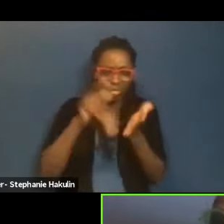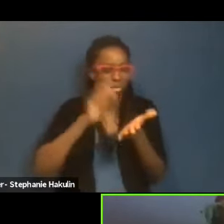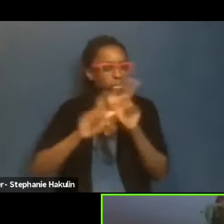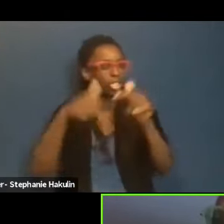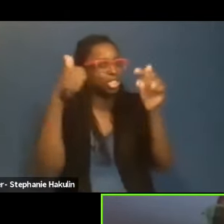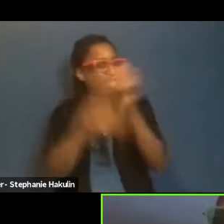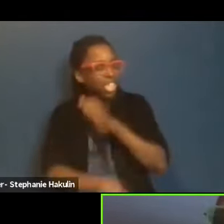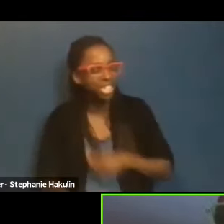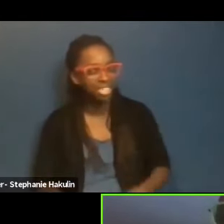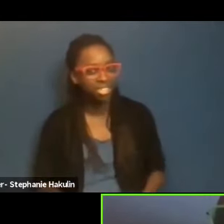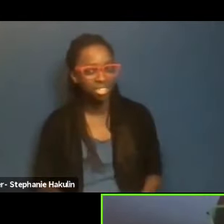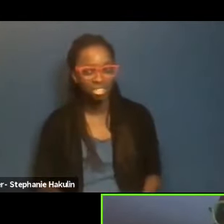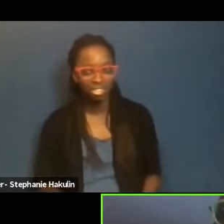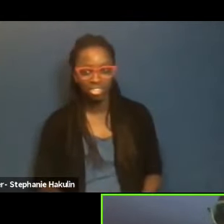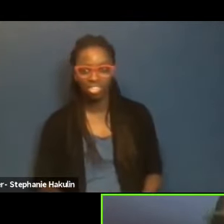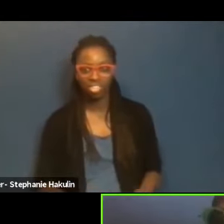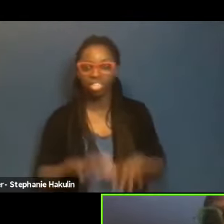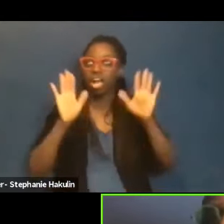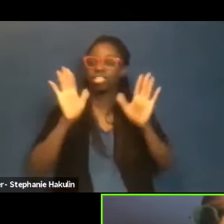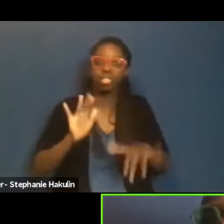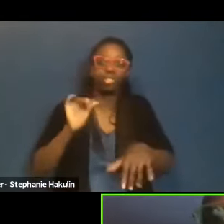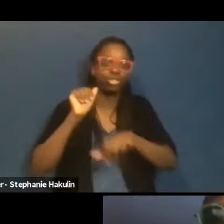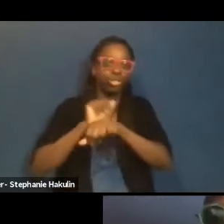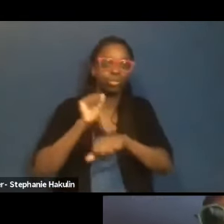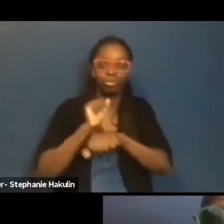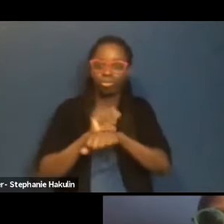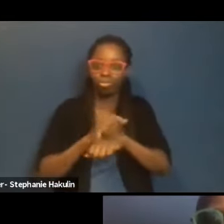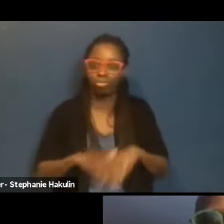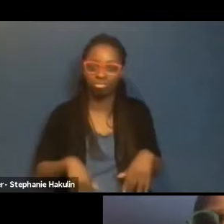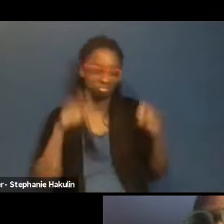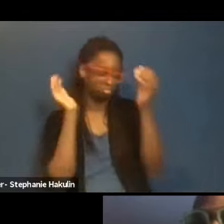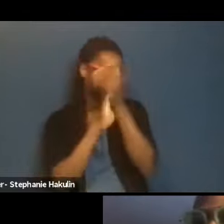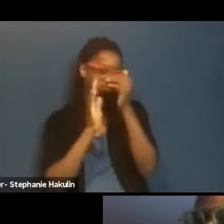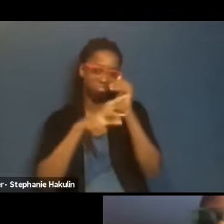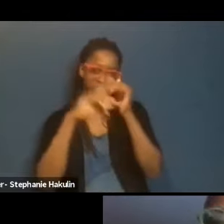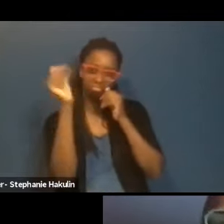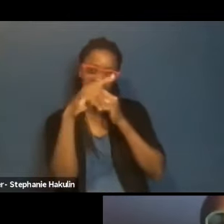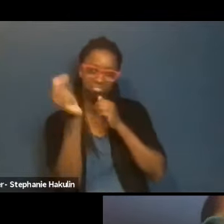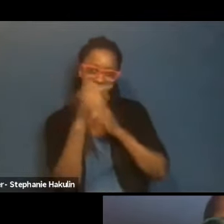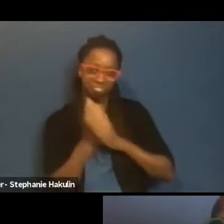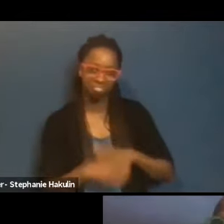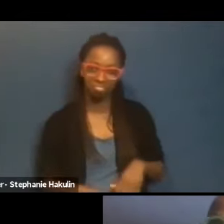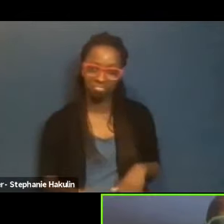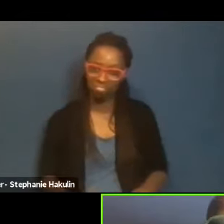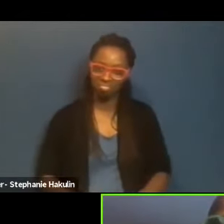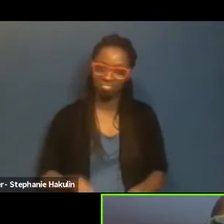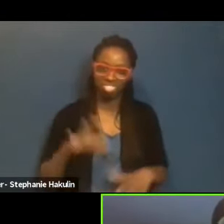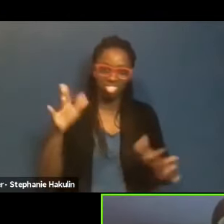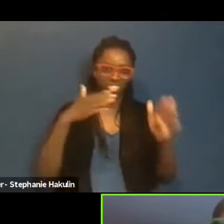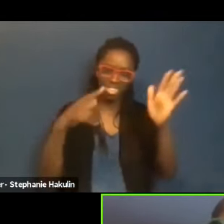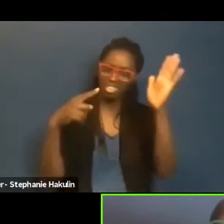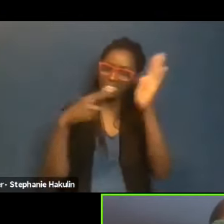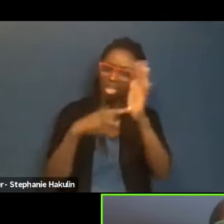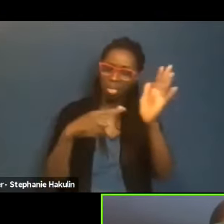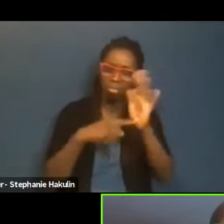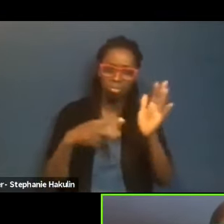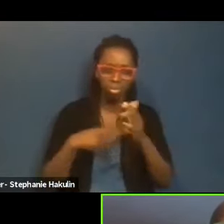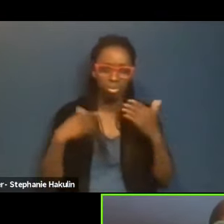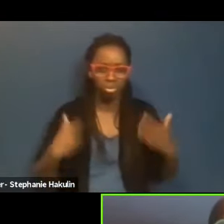Excellent work. Shout out St. Louis, representing right here. Family, look how quickly that